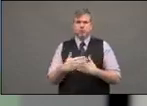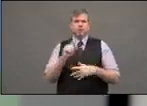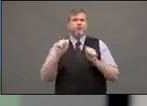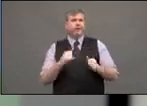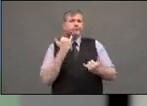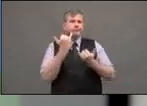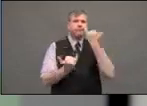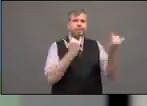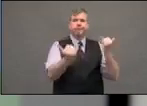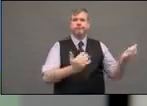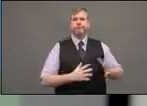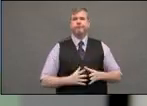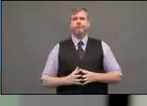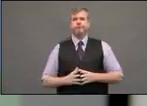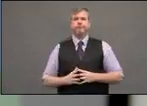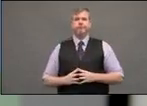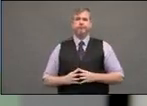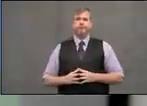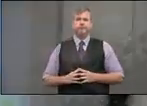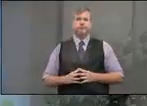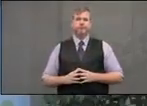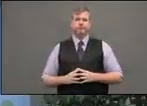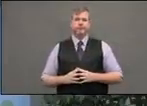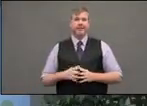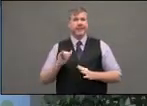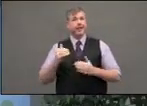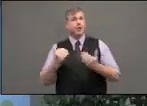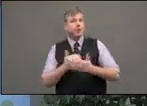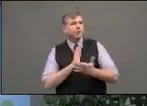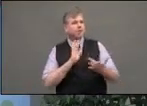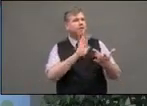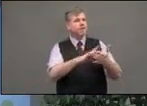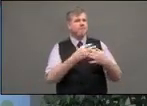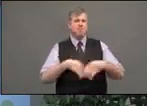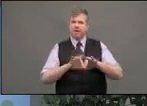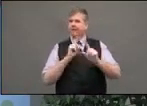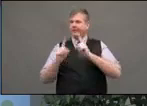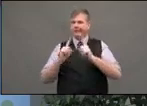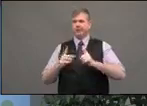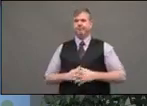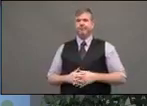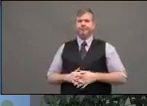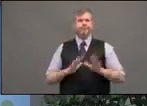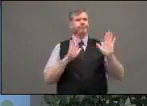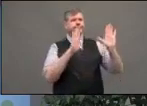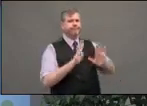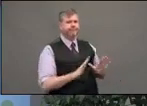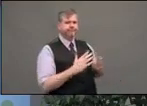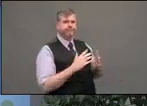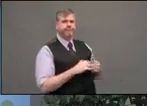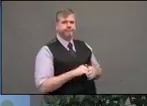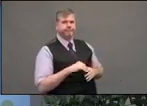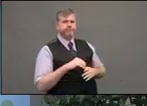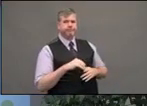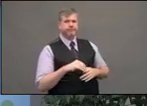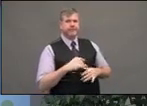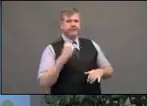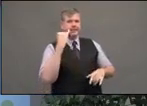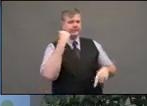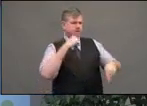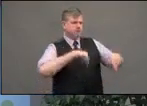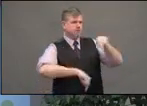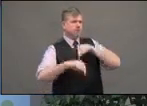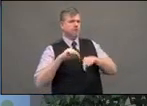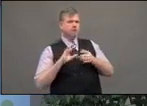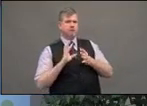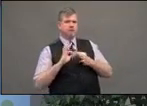reach out to and have these important conversations. Great. And so I know if I were to, going back to earlier, if I were a case or a contact, and